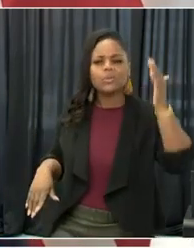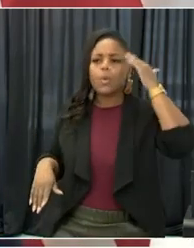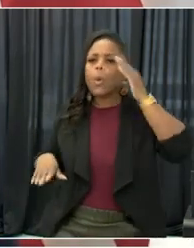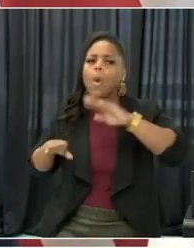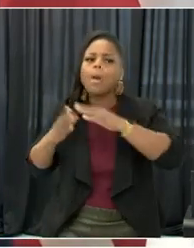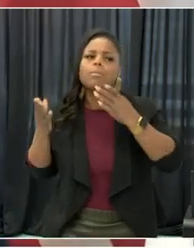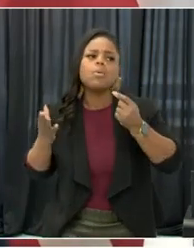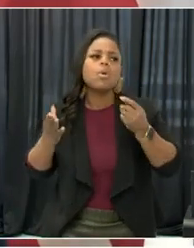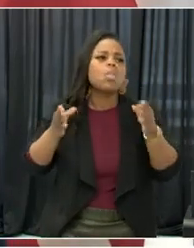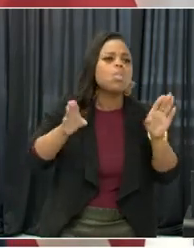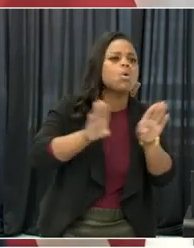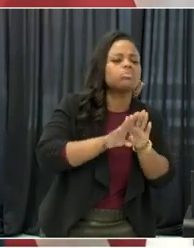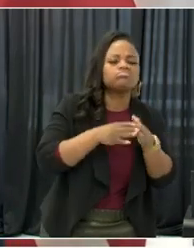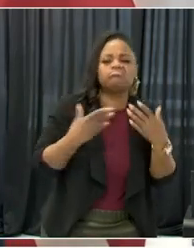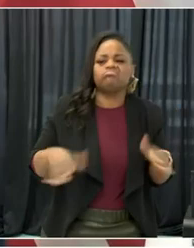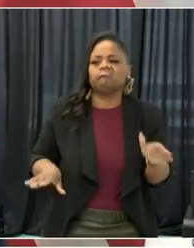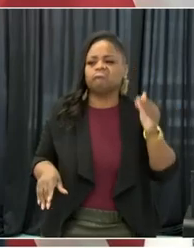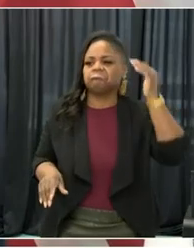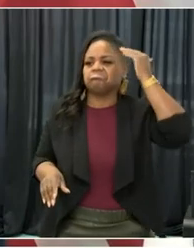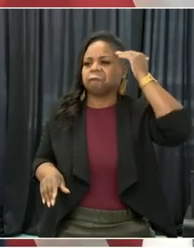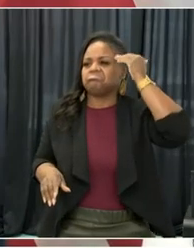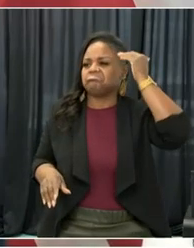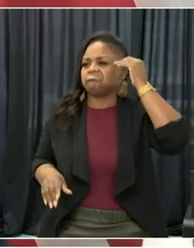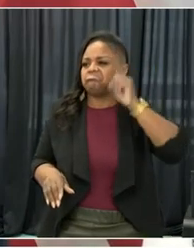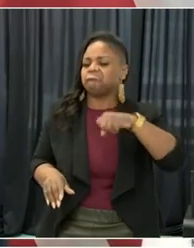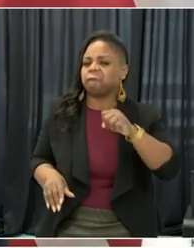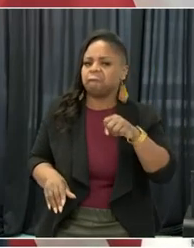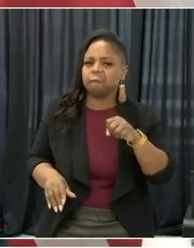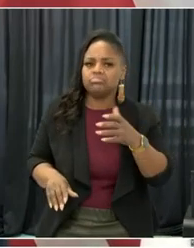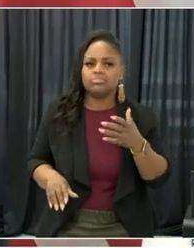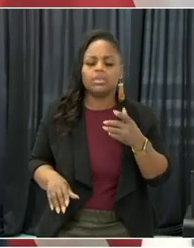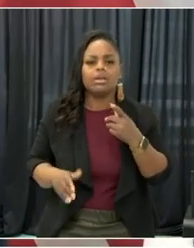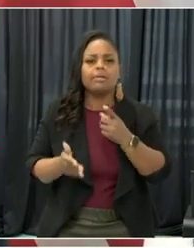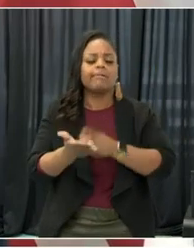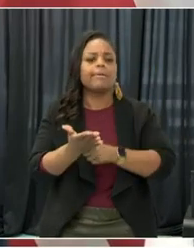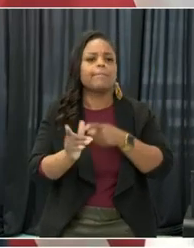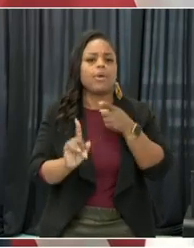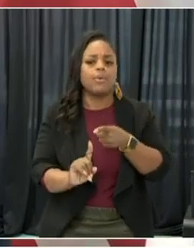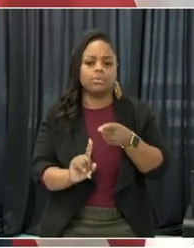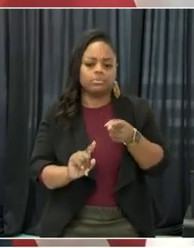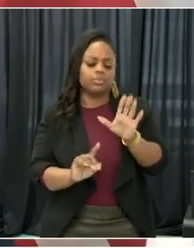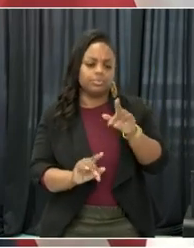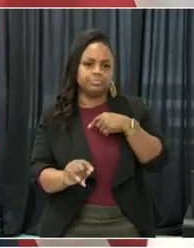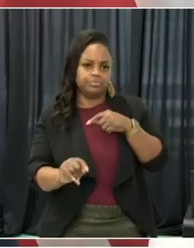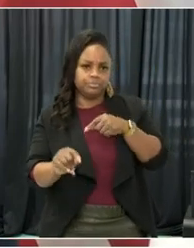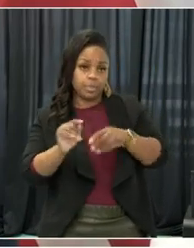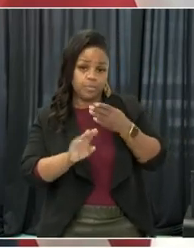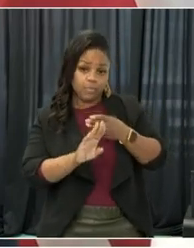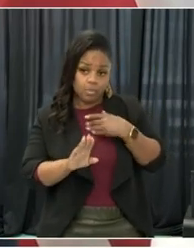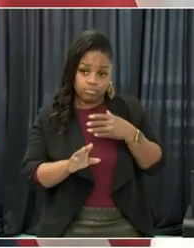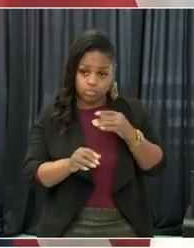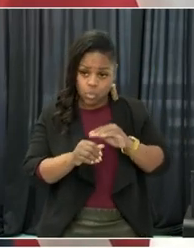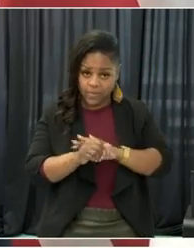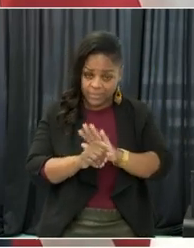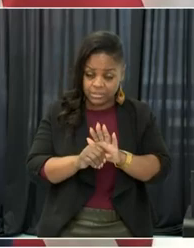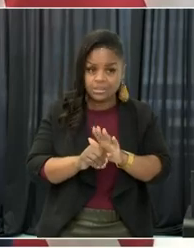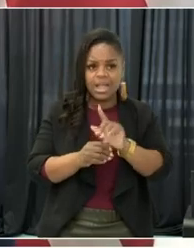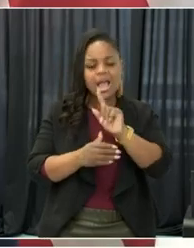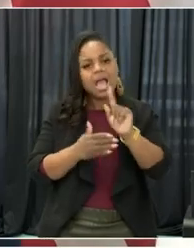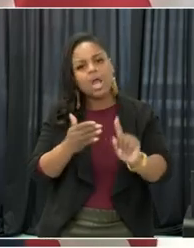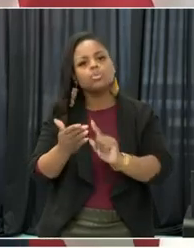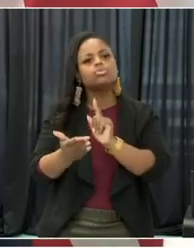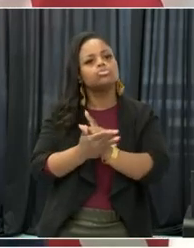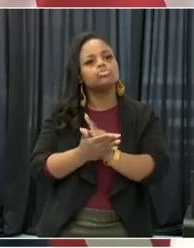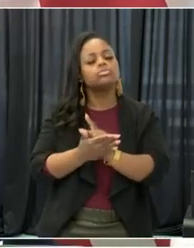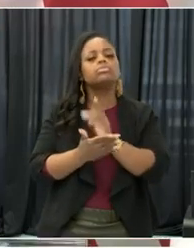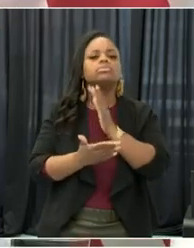talked about was getting back to pre-pandemic levels of hours. And in some cases, in some rec centers, they're not